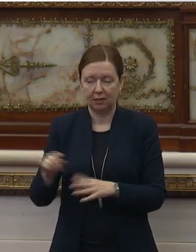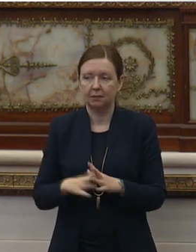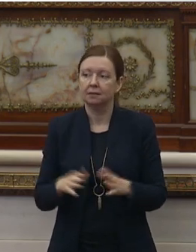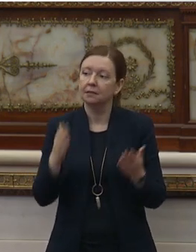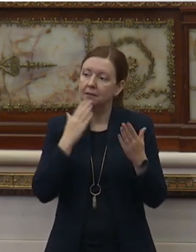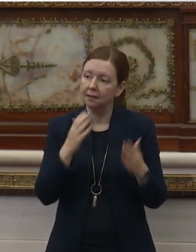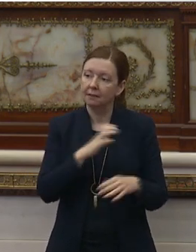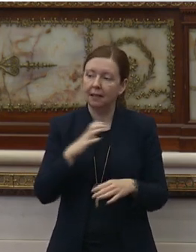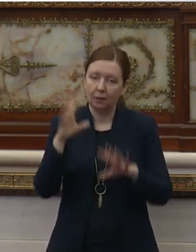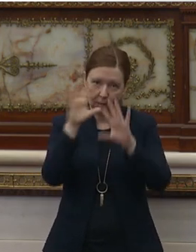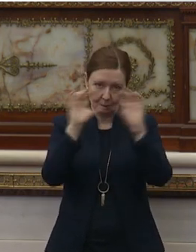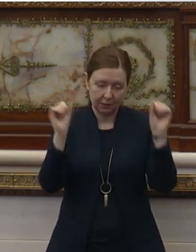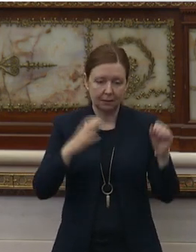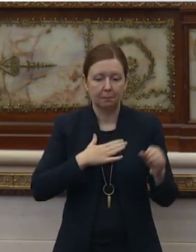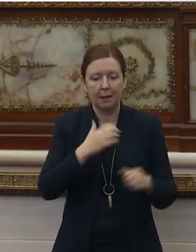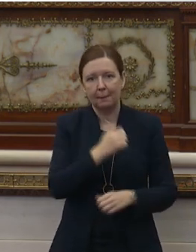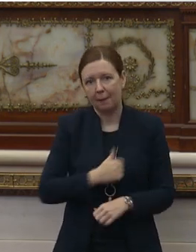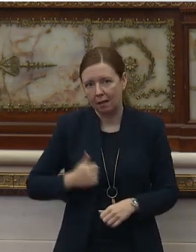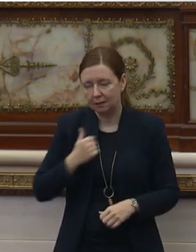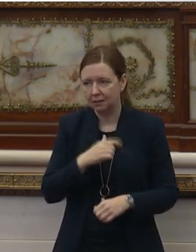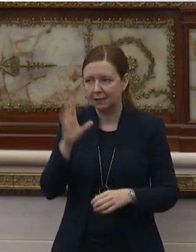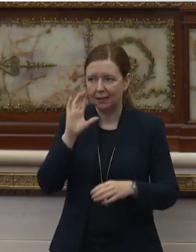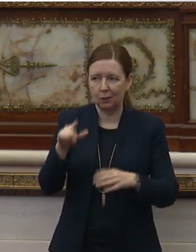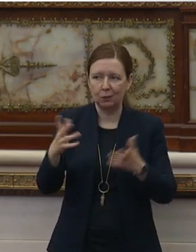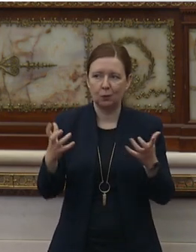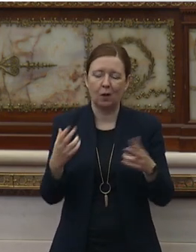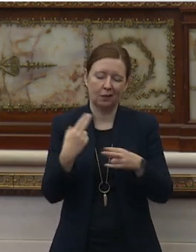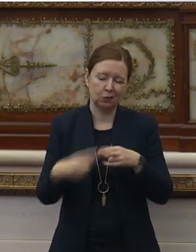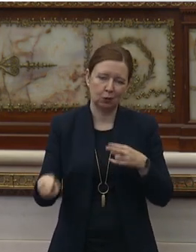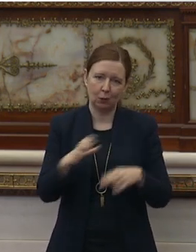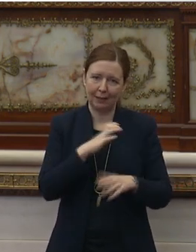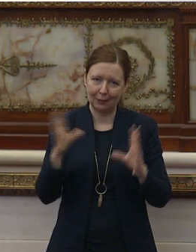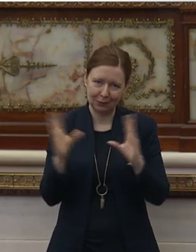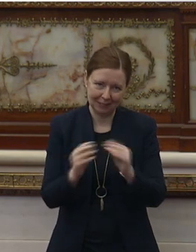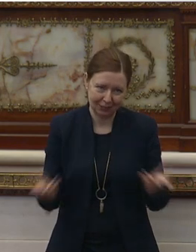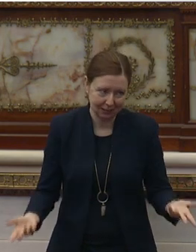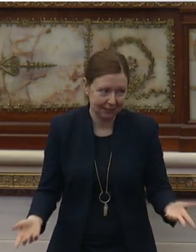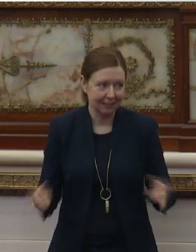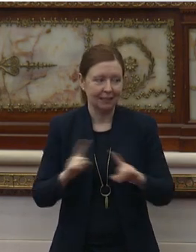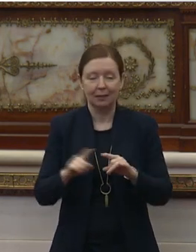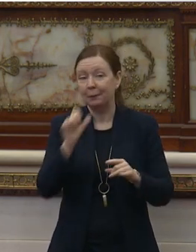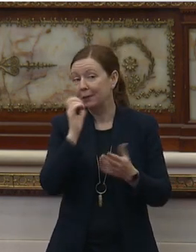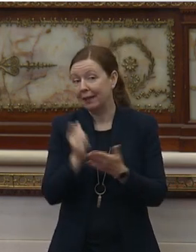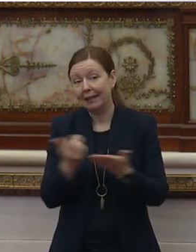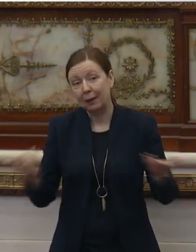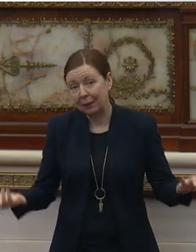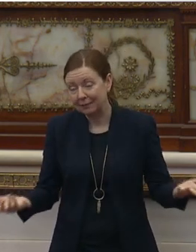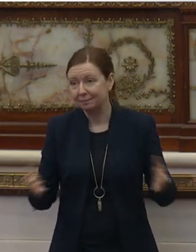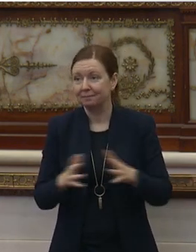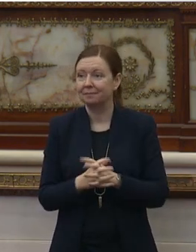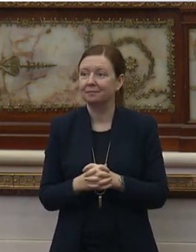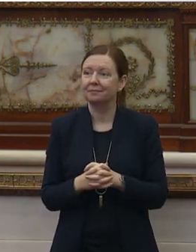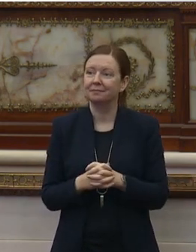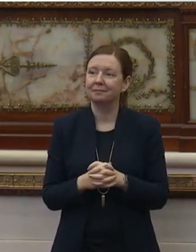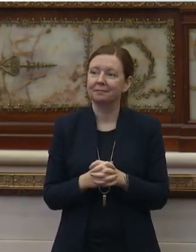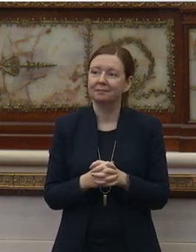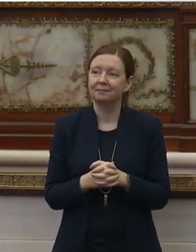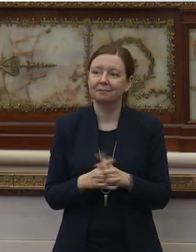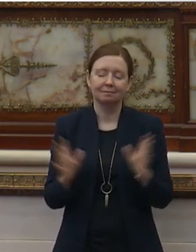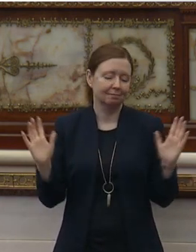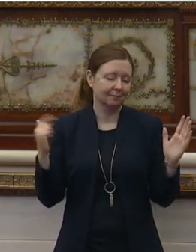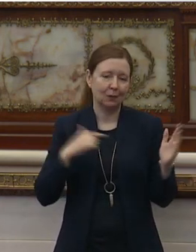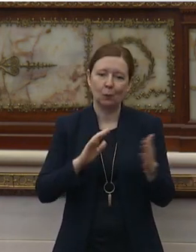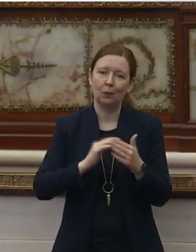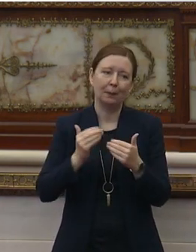Thank you, Council President, and my apologies. I know you wanted a short council session, but you're not going to get one. We've already lost the record. We're